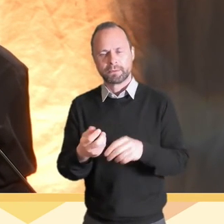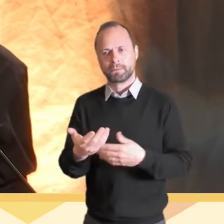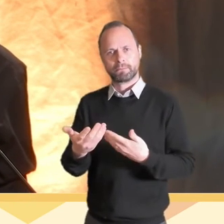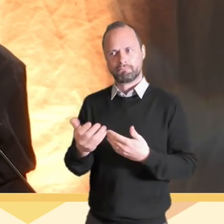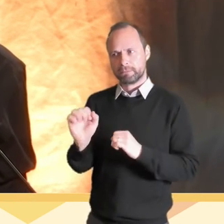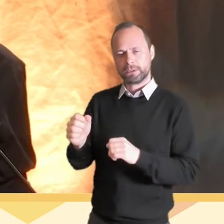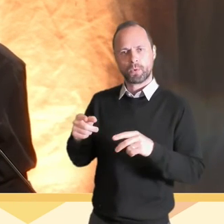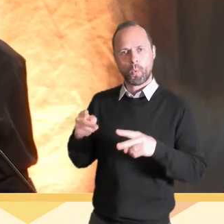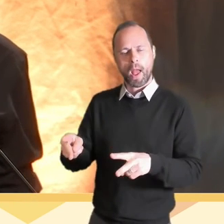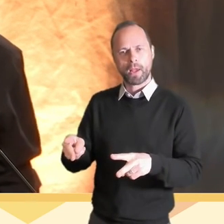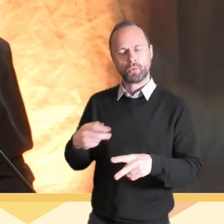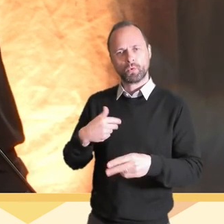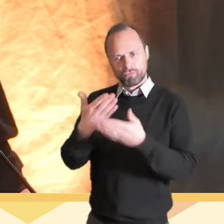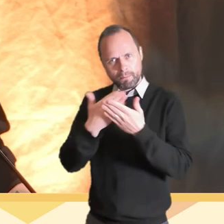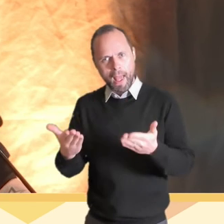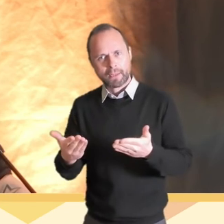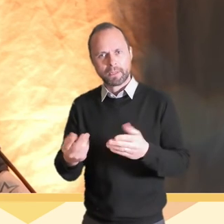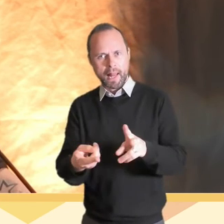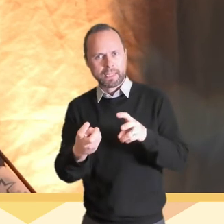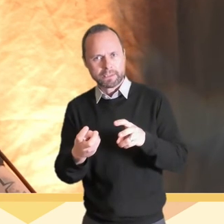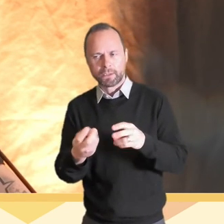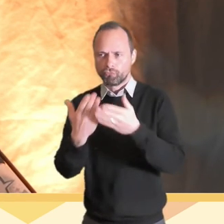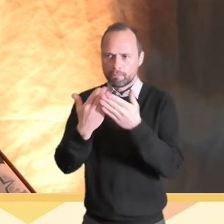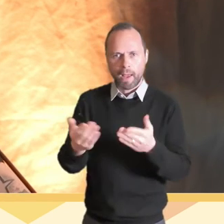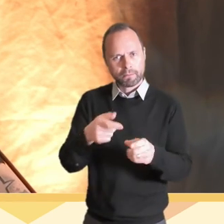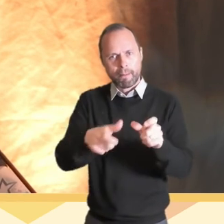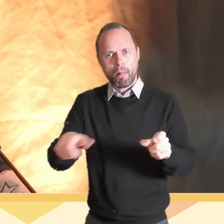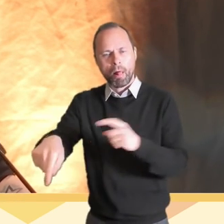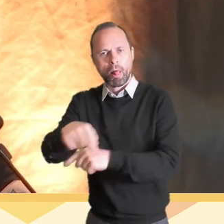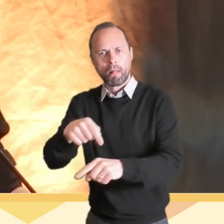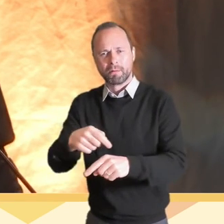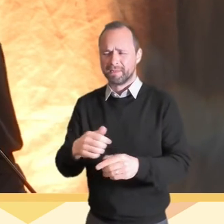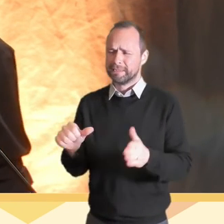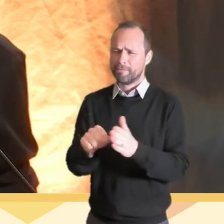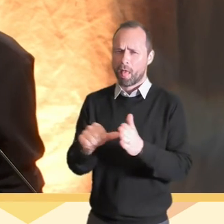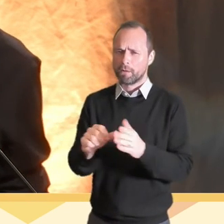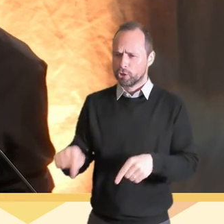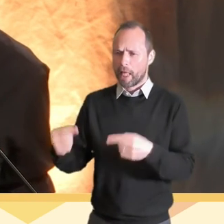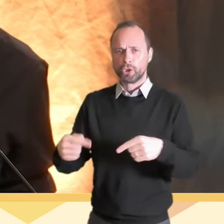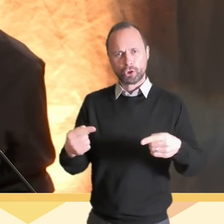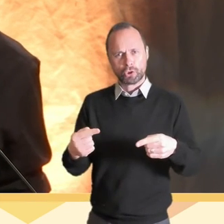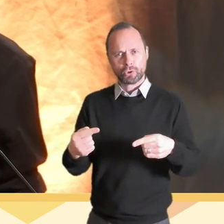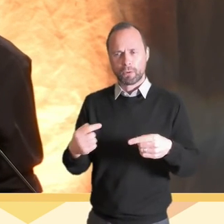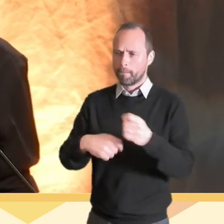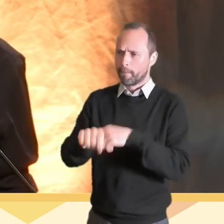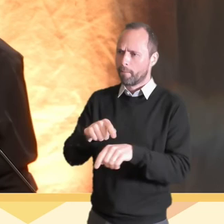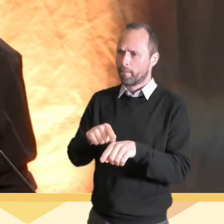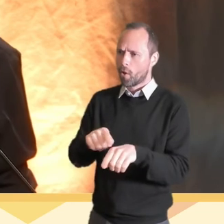respect. This isn't always easy, and sometimes it can be hard work and